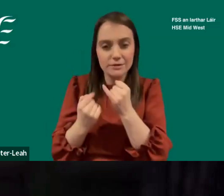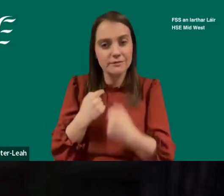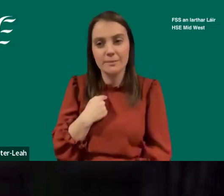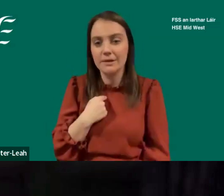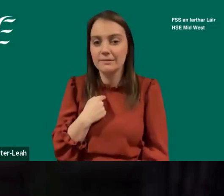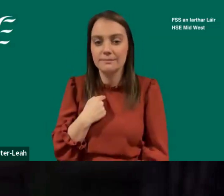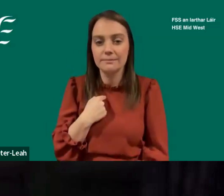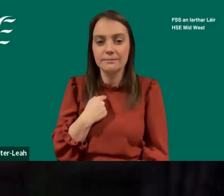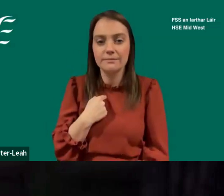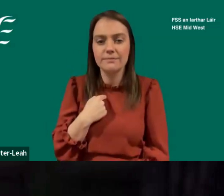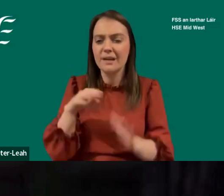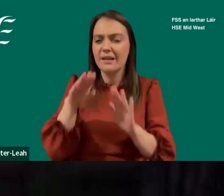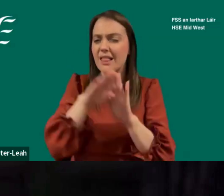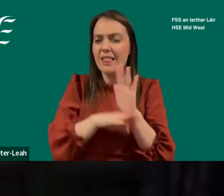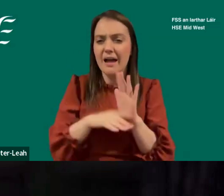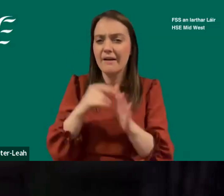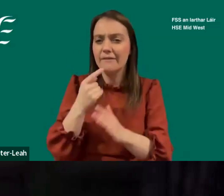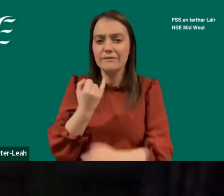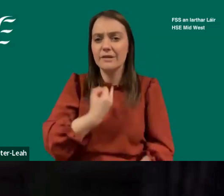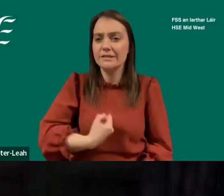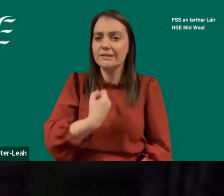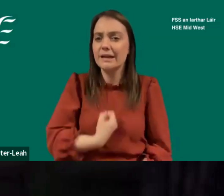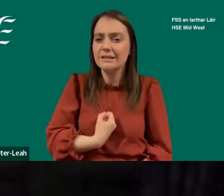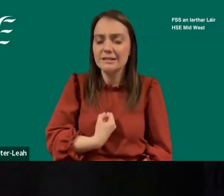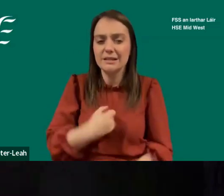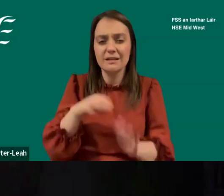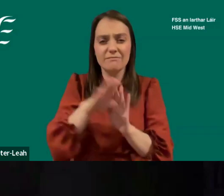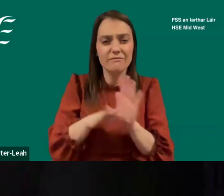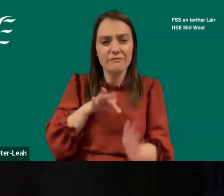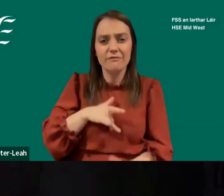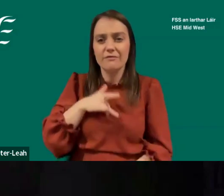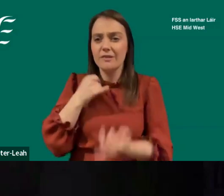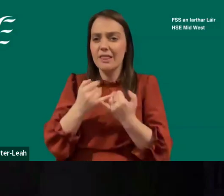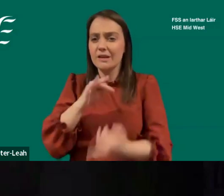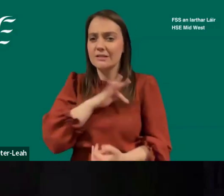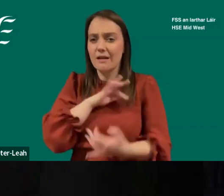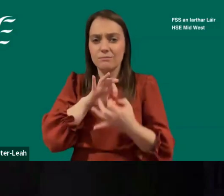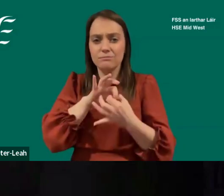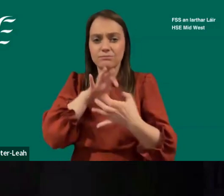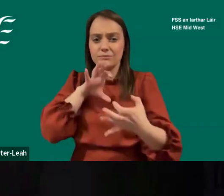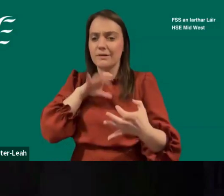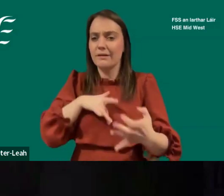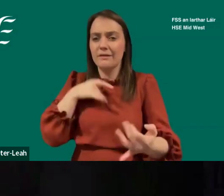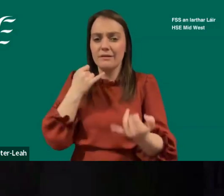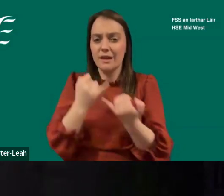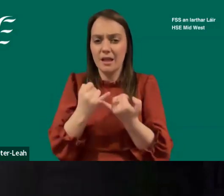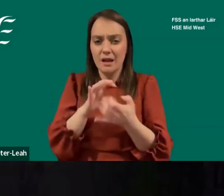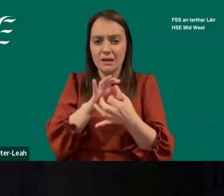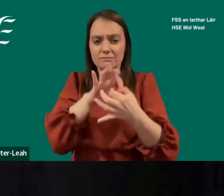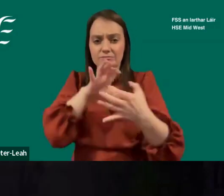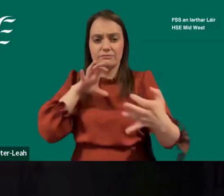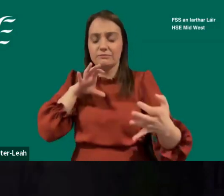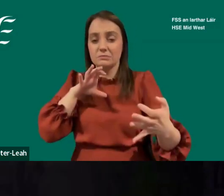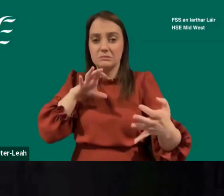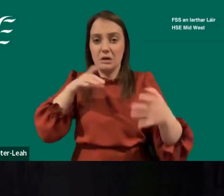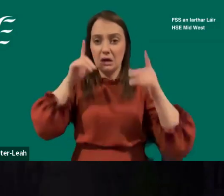the lack of identity and the lack of self. I felt very much a non-entity, that